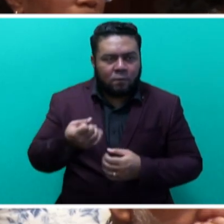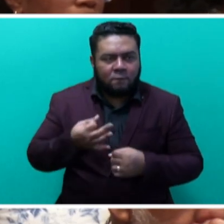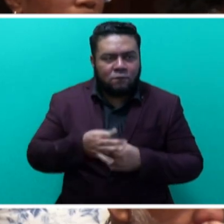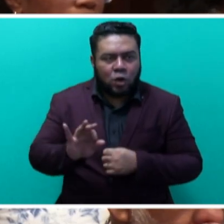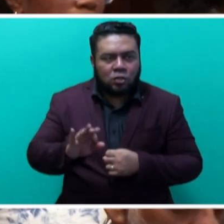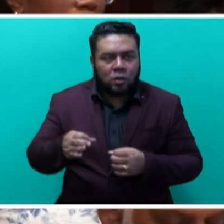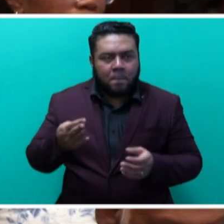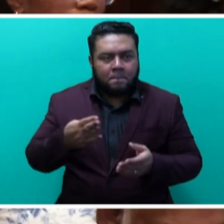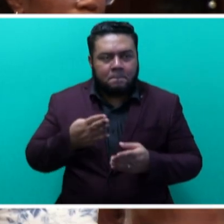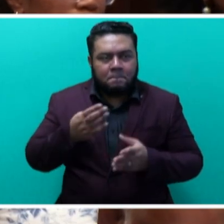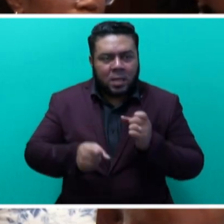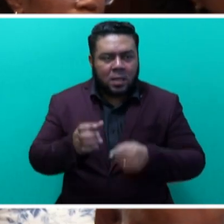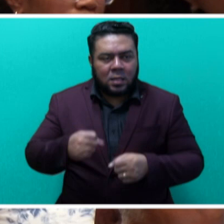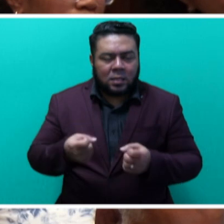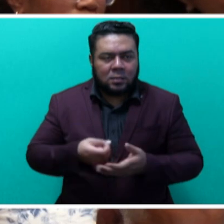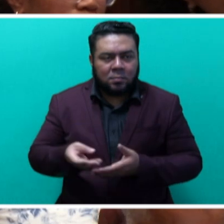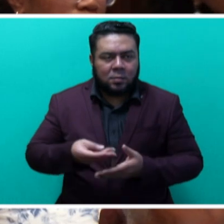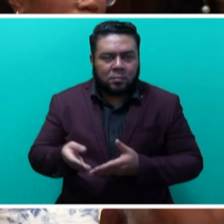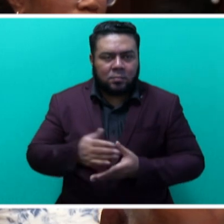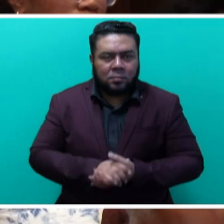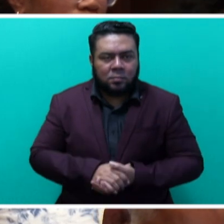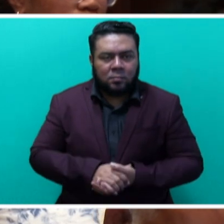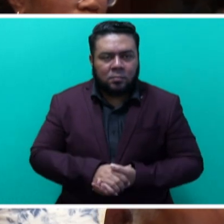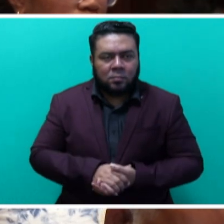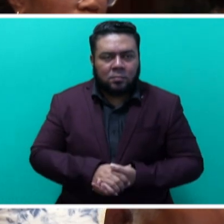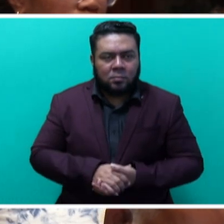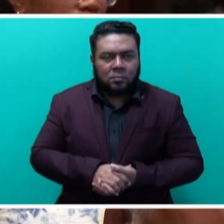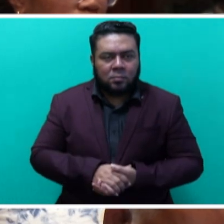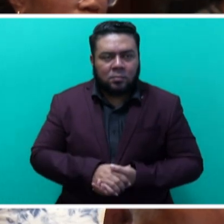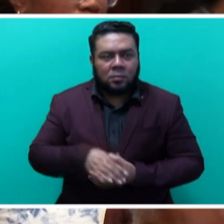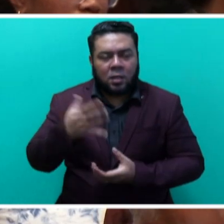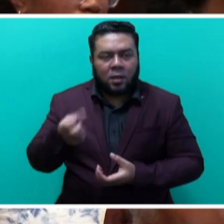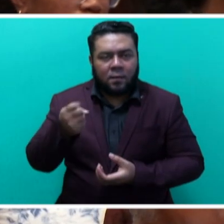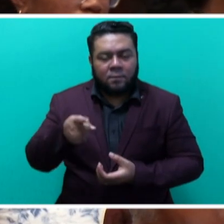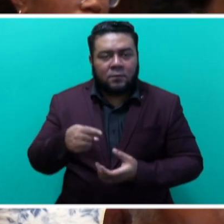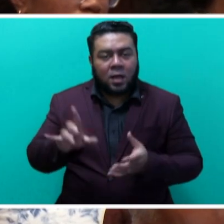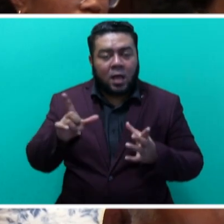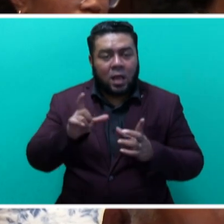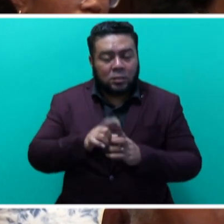supply. Moreover, there is a demographic change